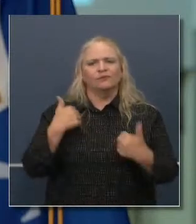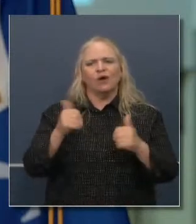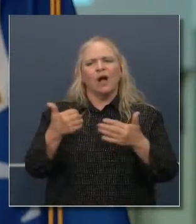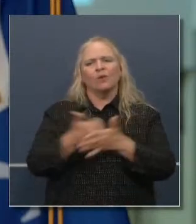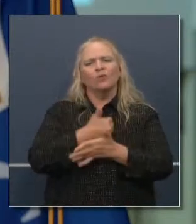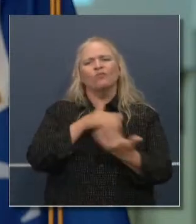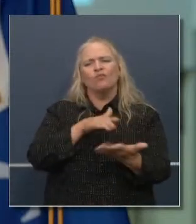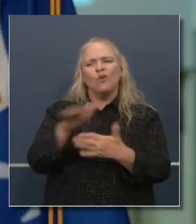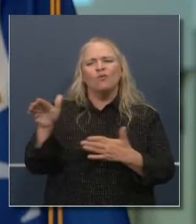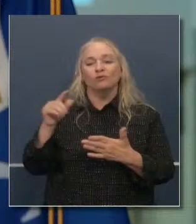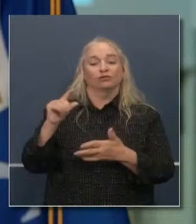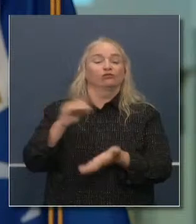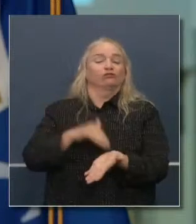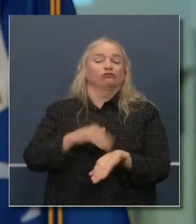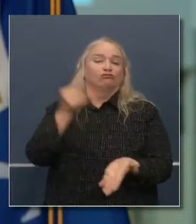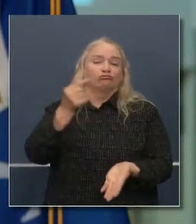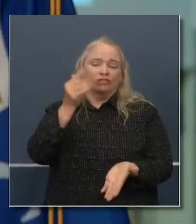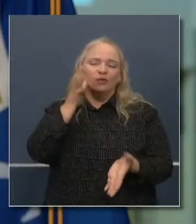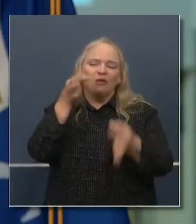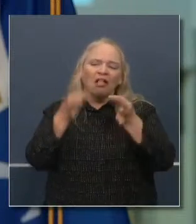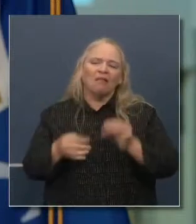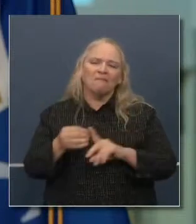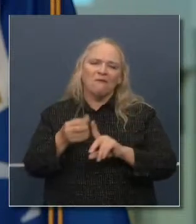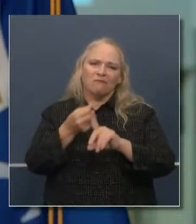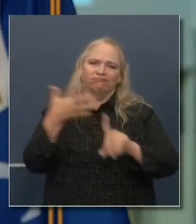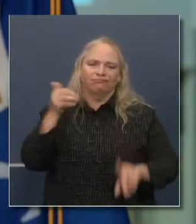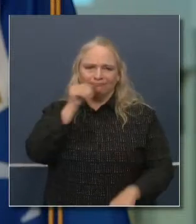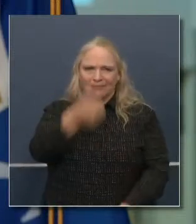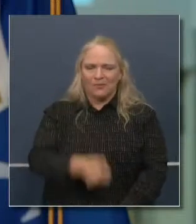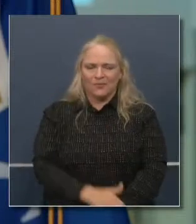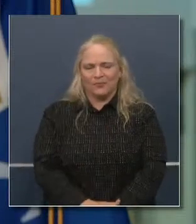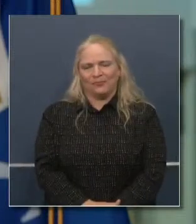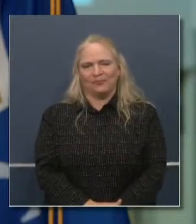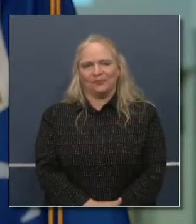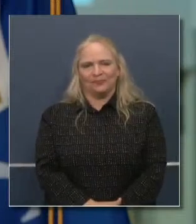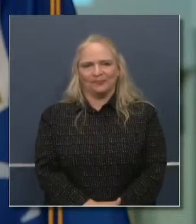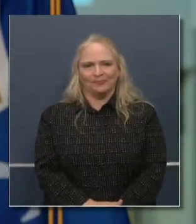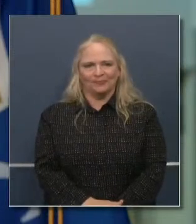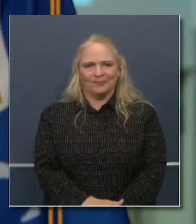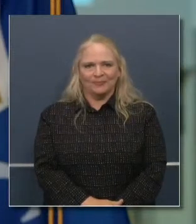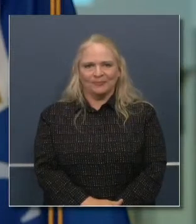highlighting in detail tomorrow. Doug Sovereign, KCBS Radio.